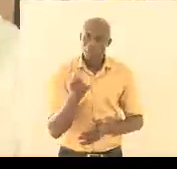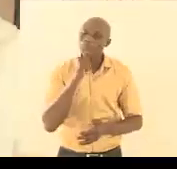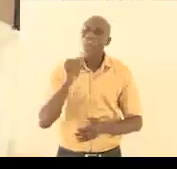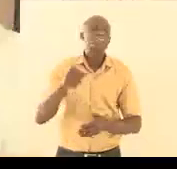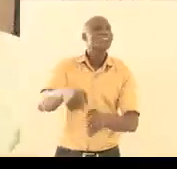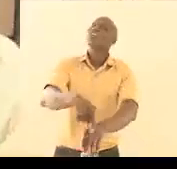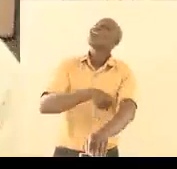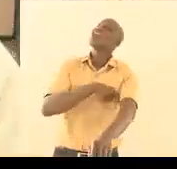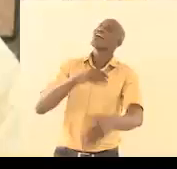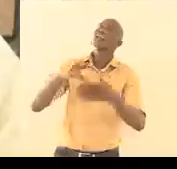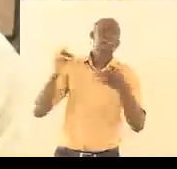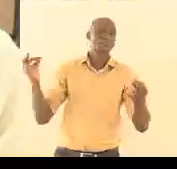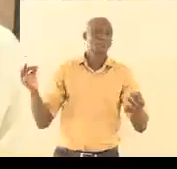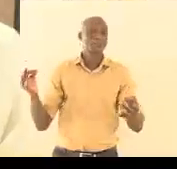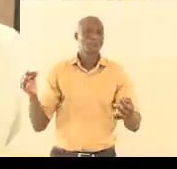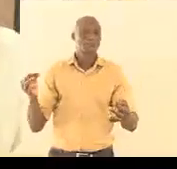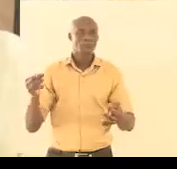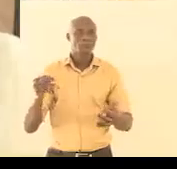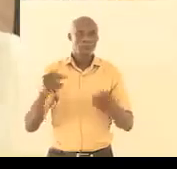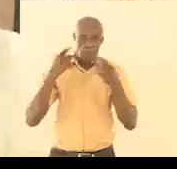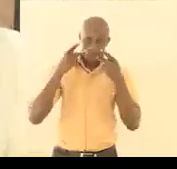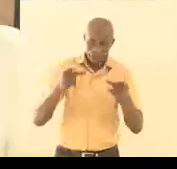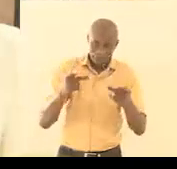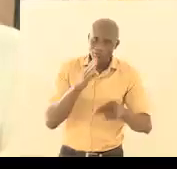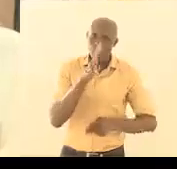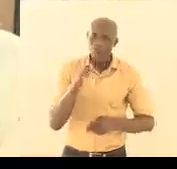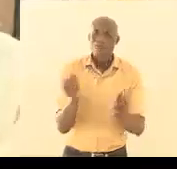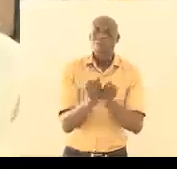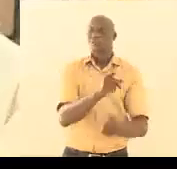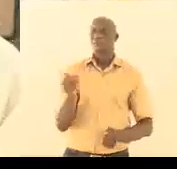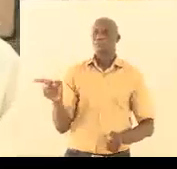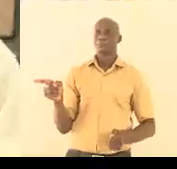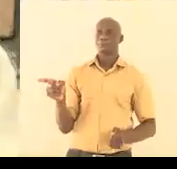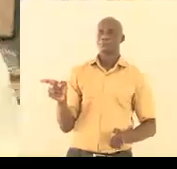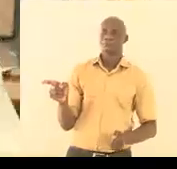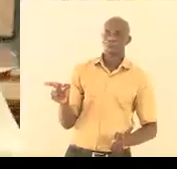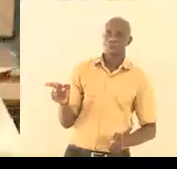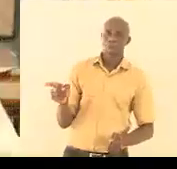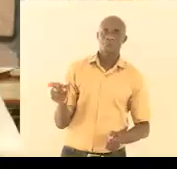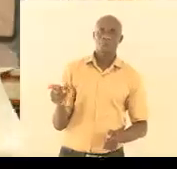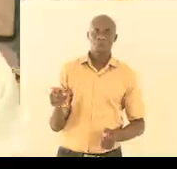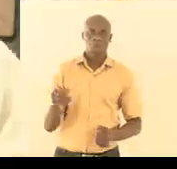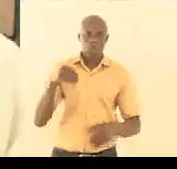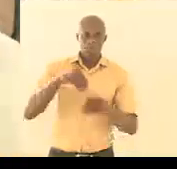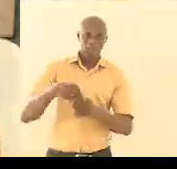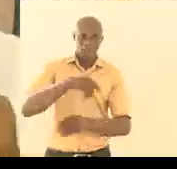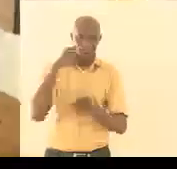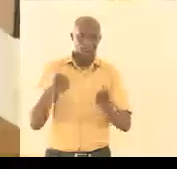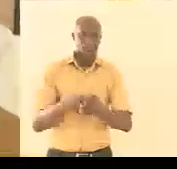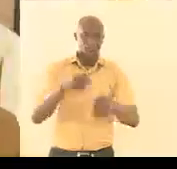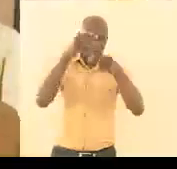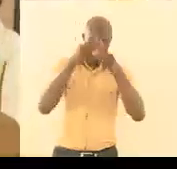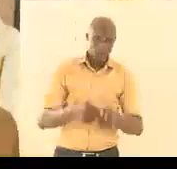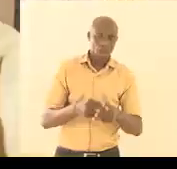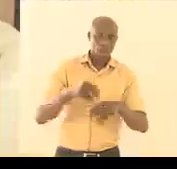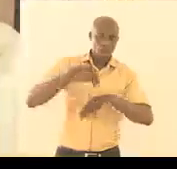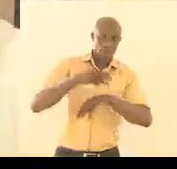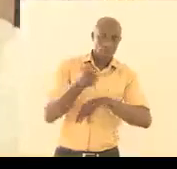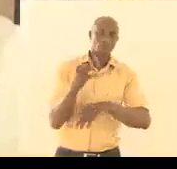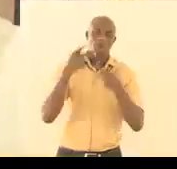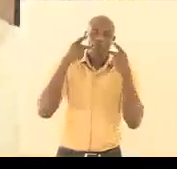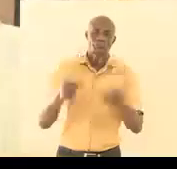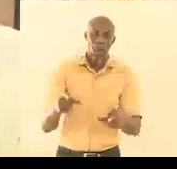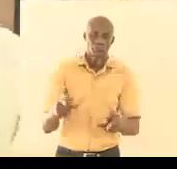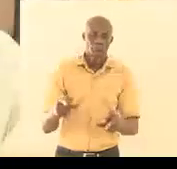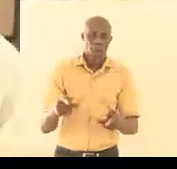make a long speech. All he said was, peace be with you. In this brief message of peace, you